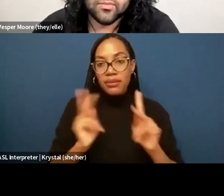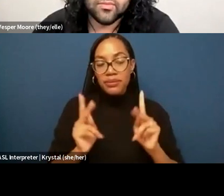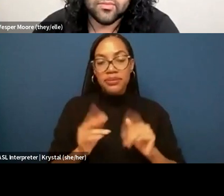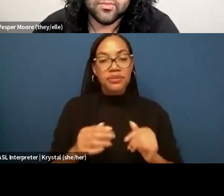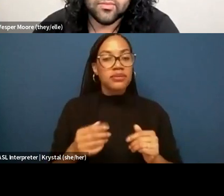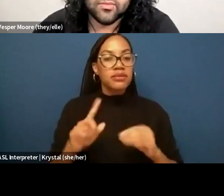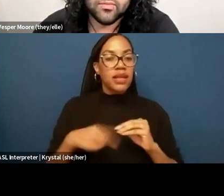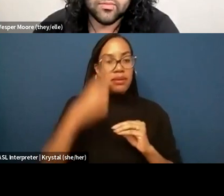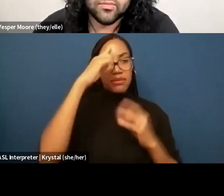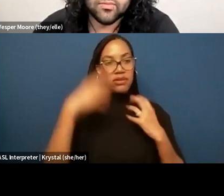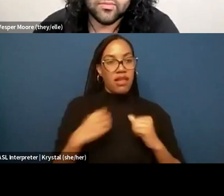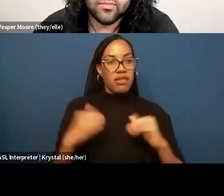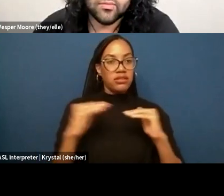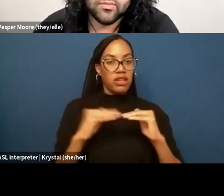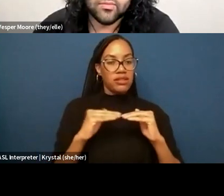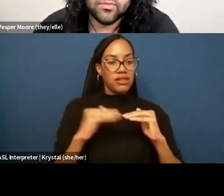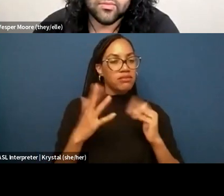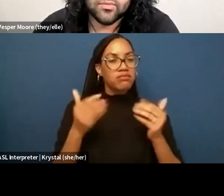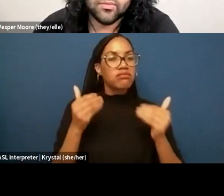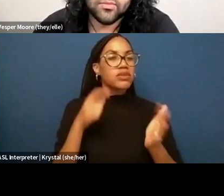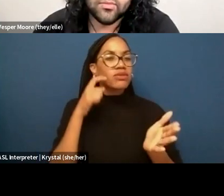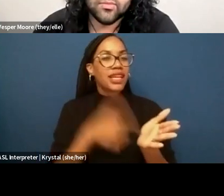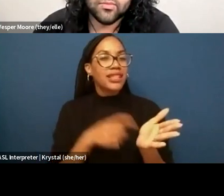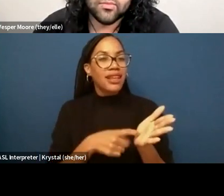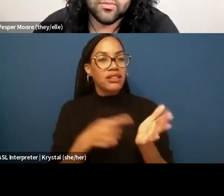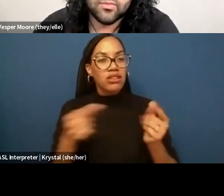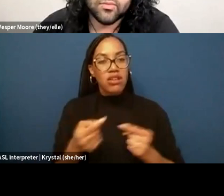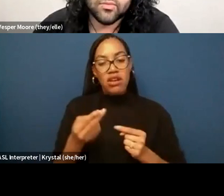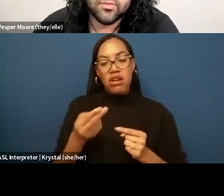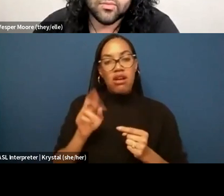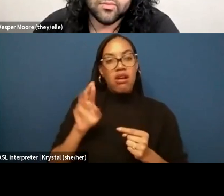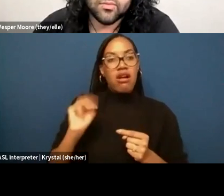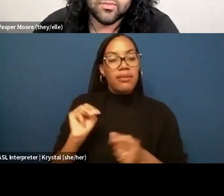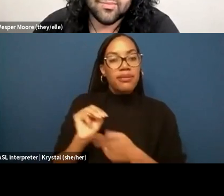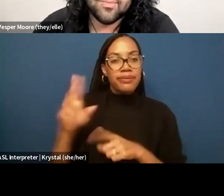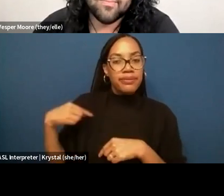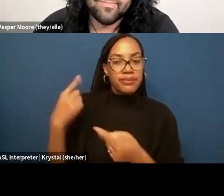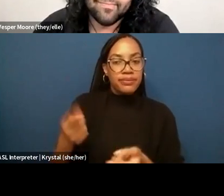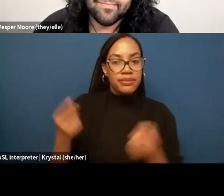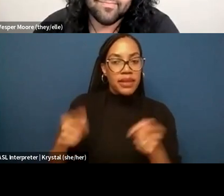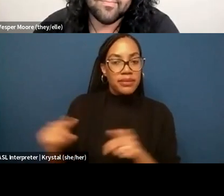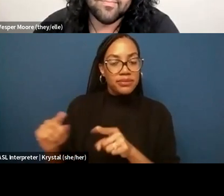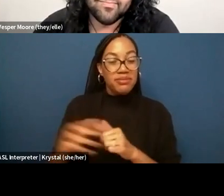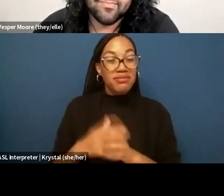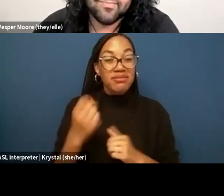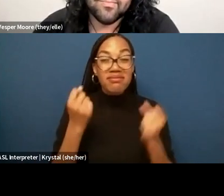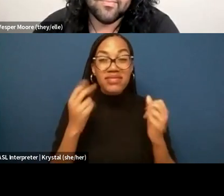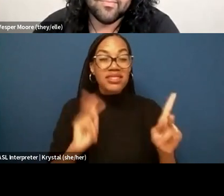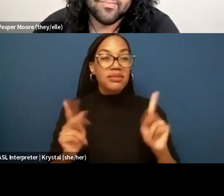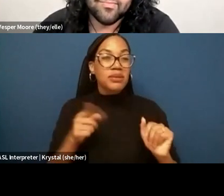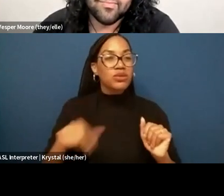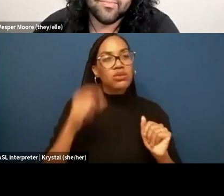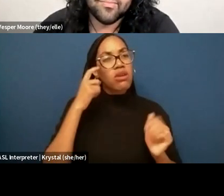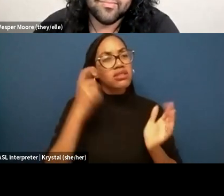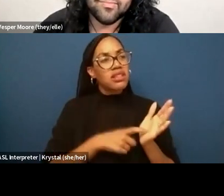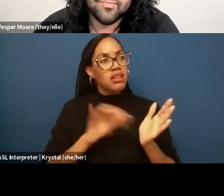of the prison industrial and mental health industrial complex. And then most of us don't see those two things as distinguishable, right? There are many Black folks, their first encounter